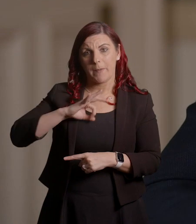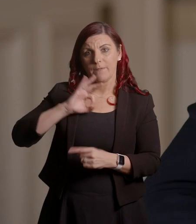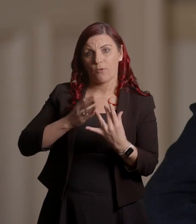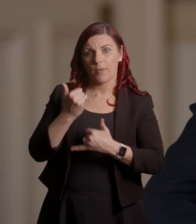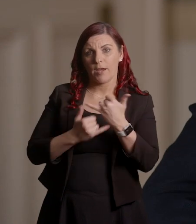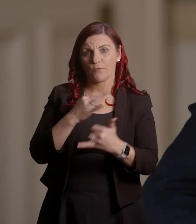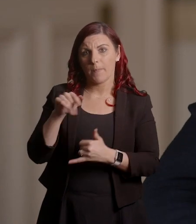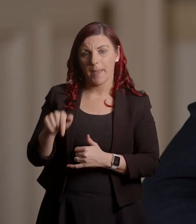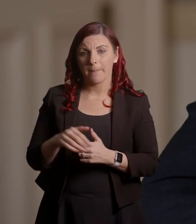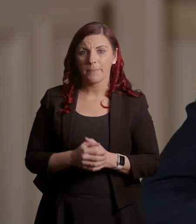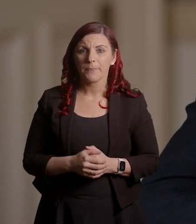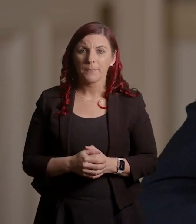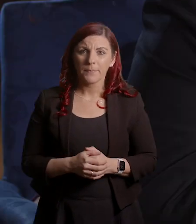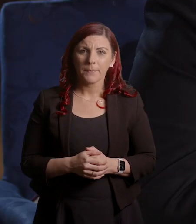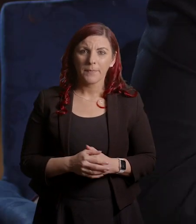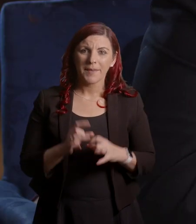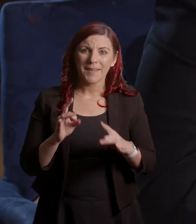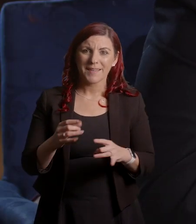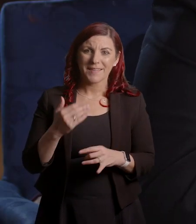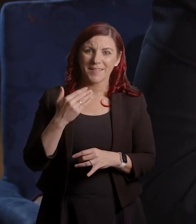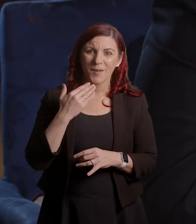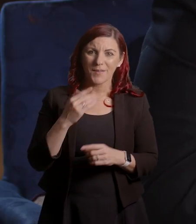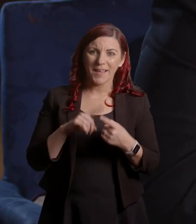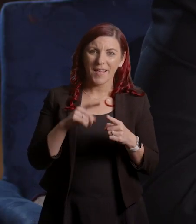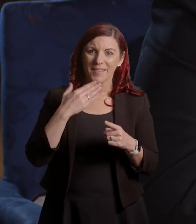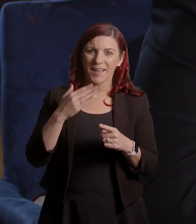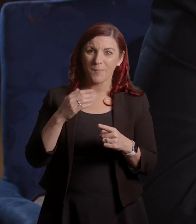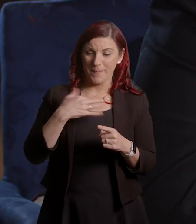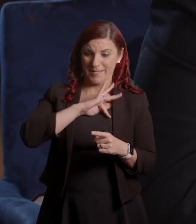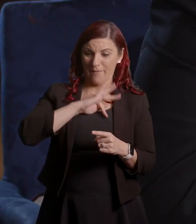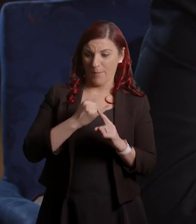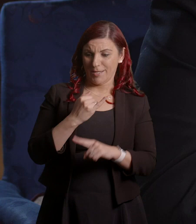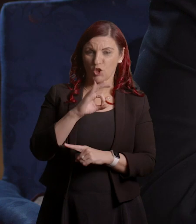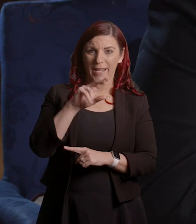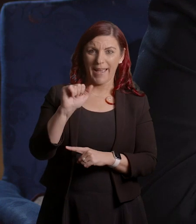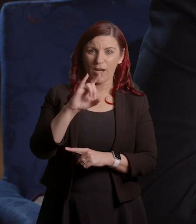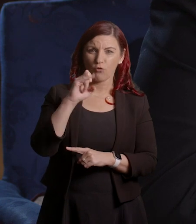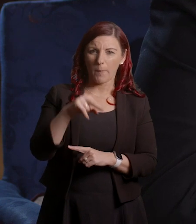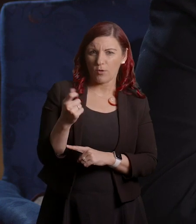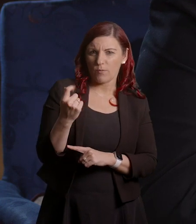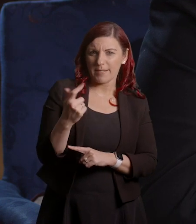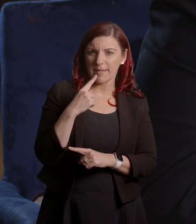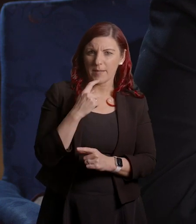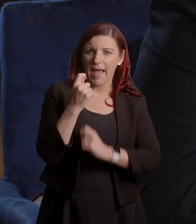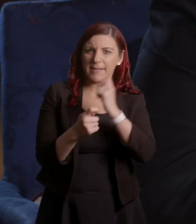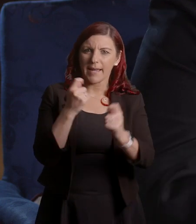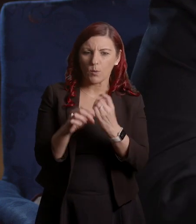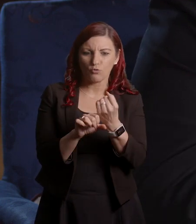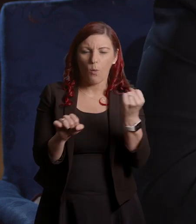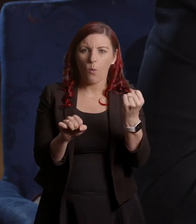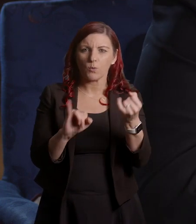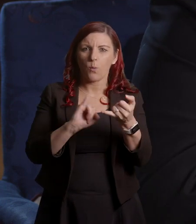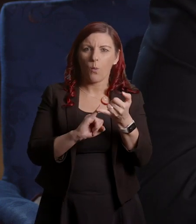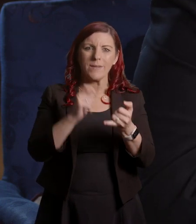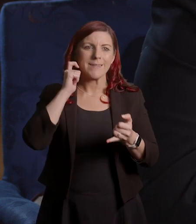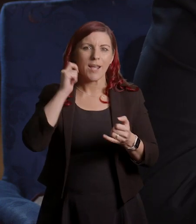benefit over the years. I have to say thank you for the hours. I was down in GAA Crumlin recently, just handing out scrolls to